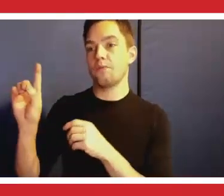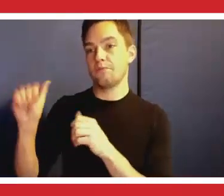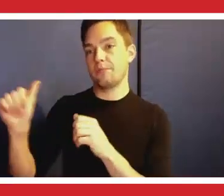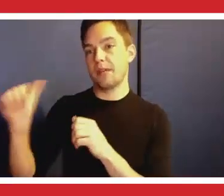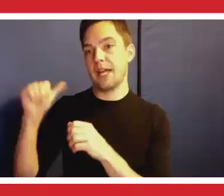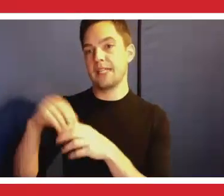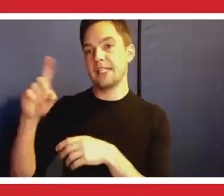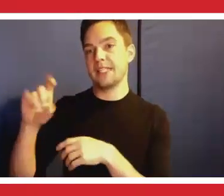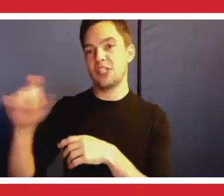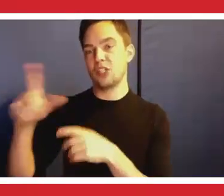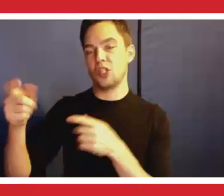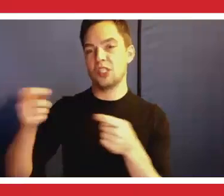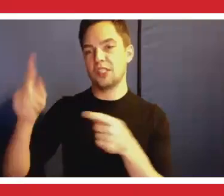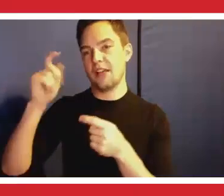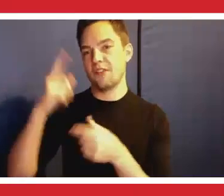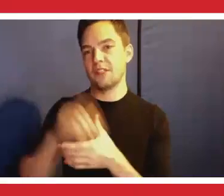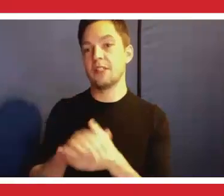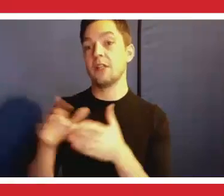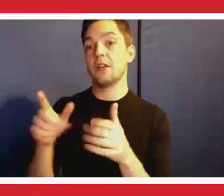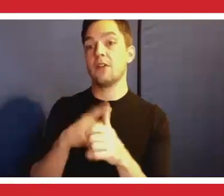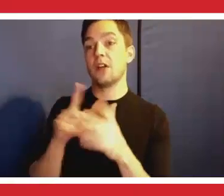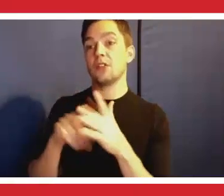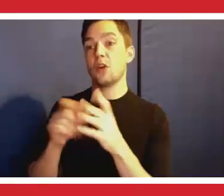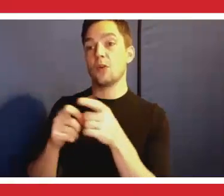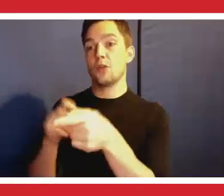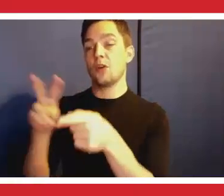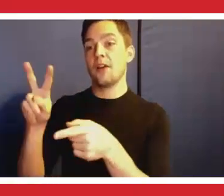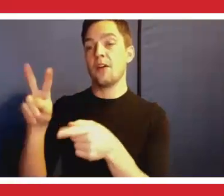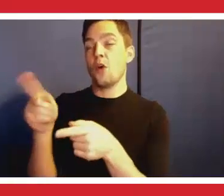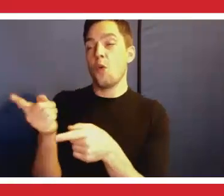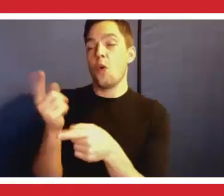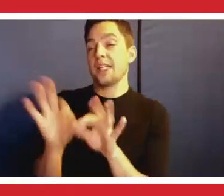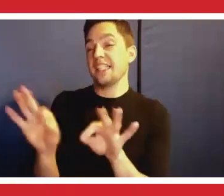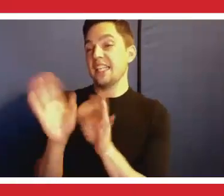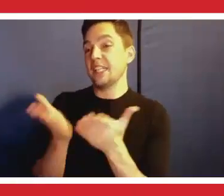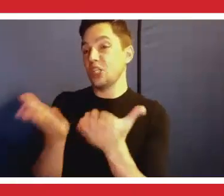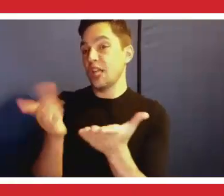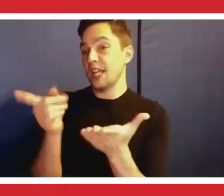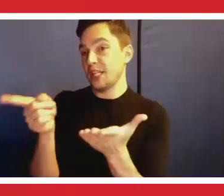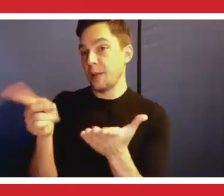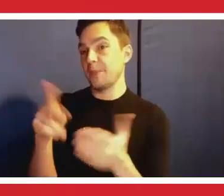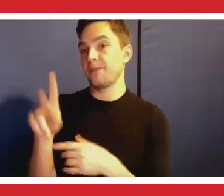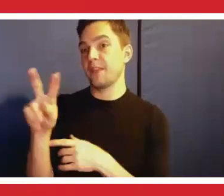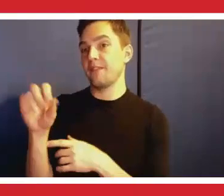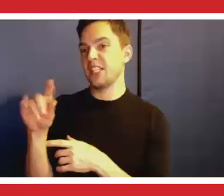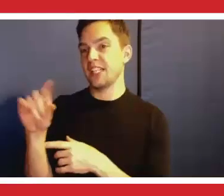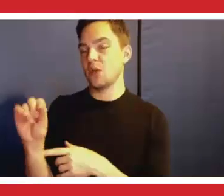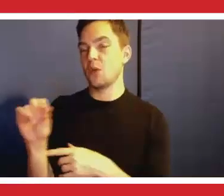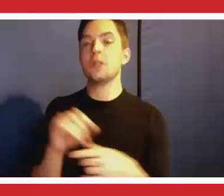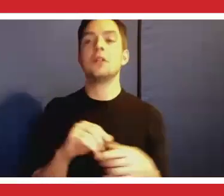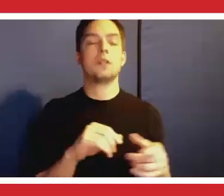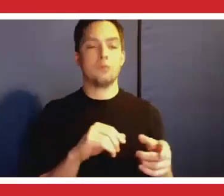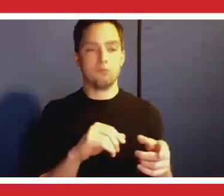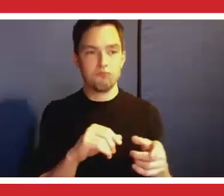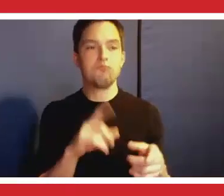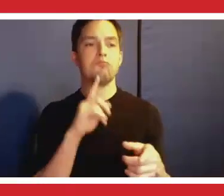governance. I'd like to start with you, Vincenzo. One key suggestion for not leaving anyone behind. Yeah, is really